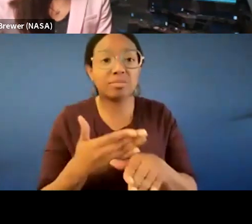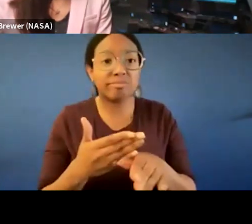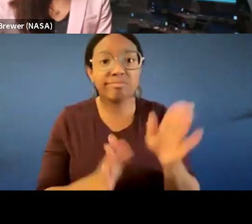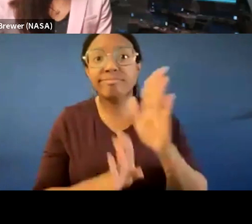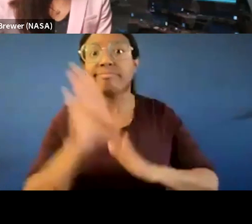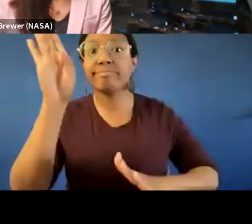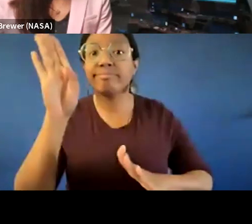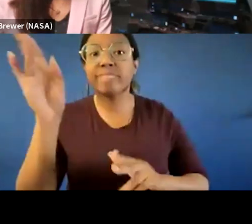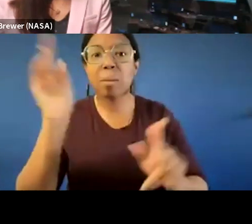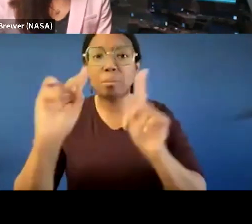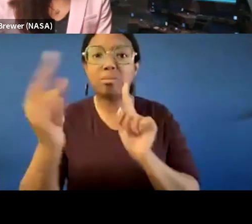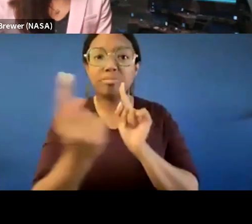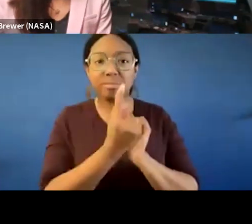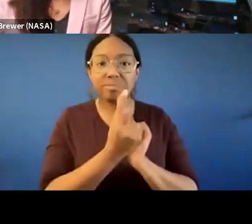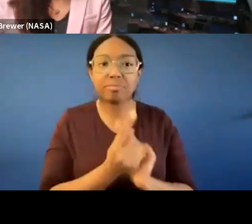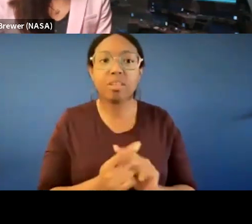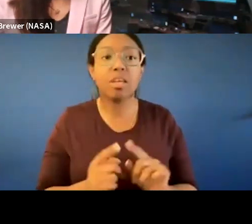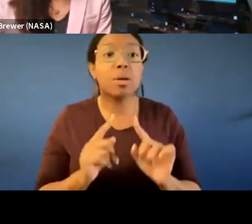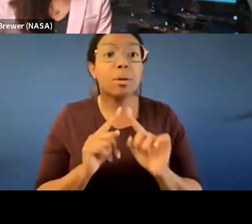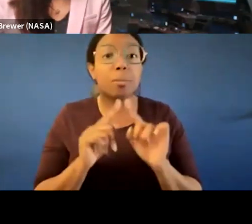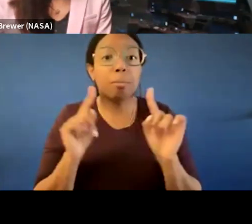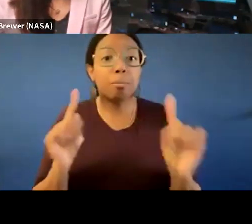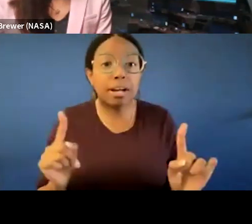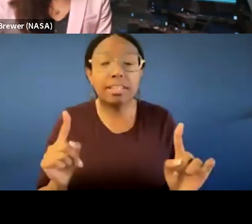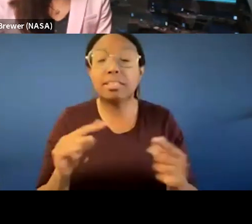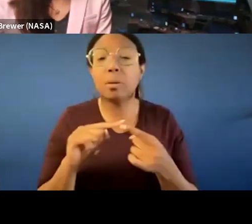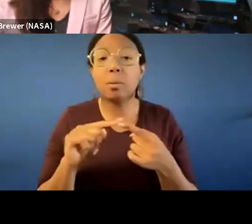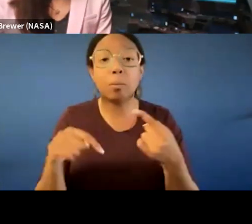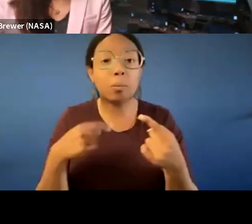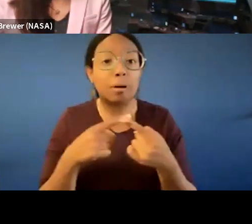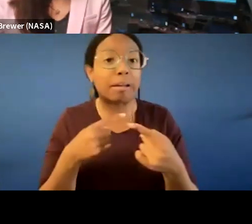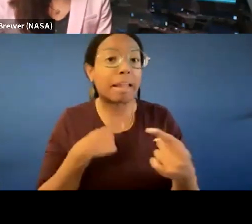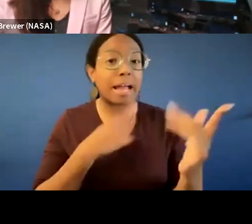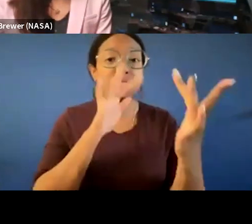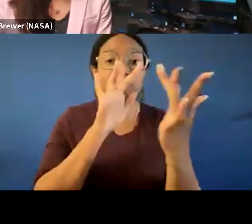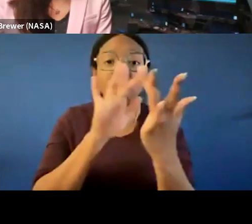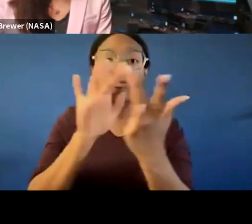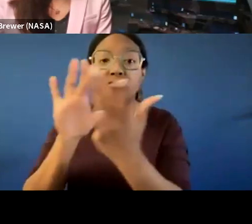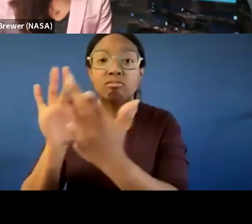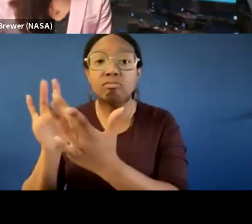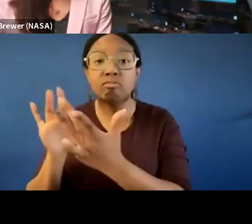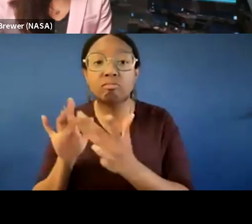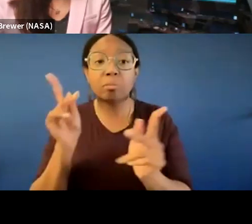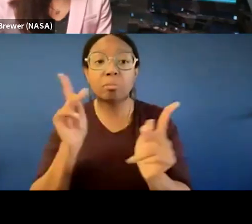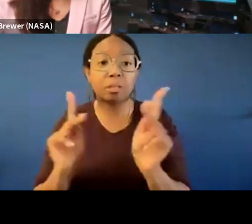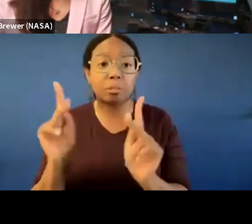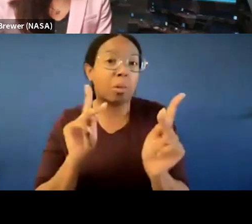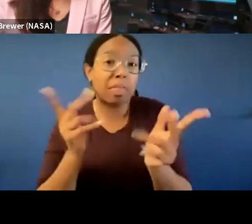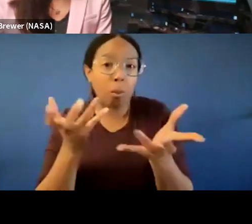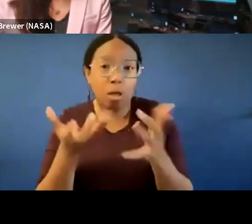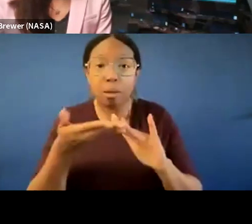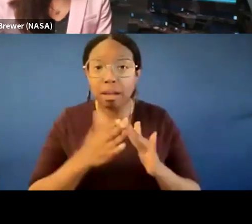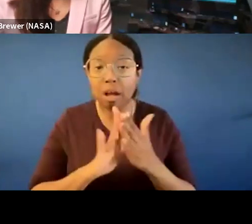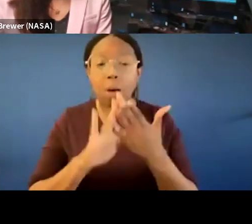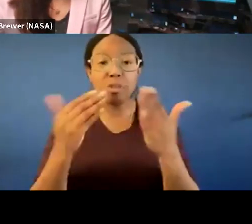showed interest in the role of the Miami Beach Chamber of Commerce and I started reaching out to some friends and colleagues that I had, and I'm a new president and CEO in this role,